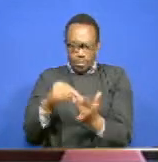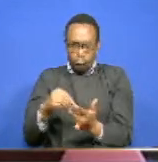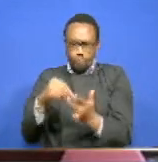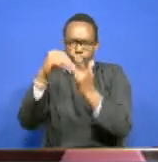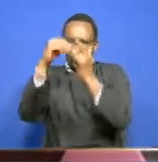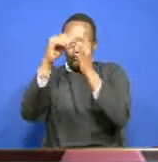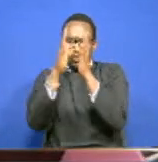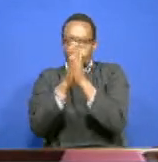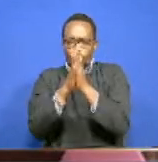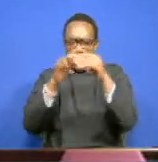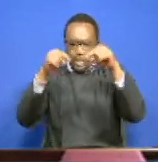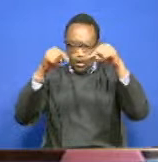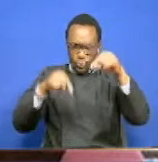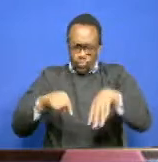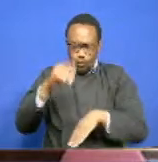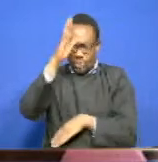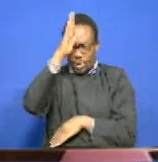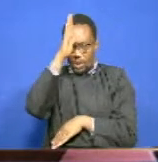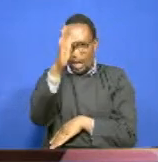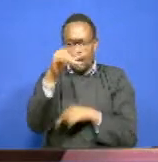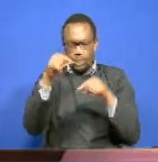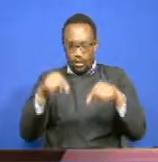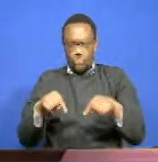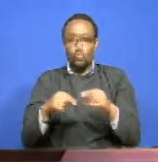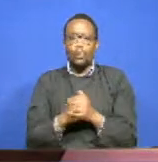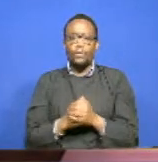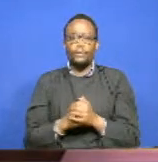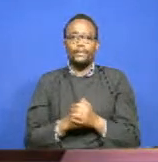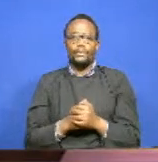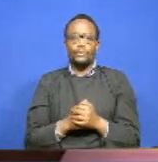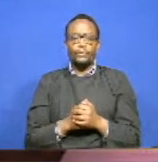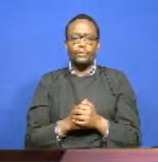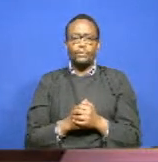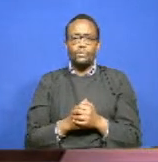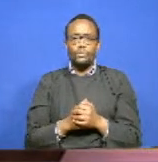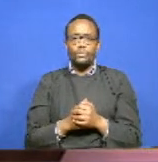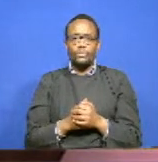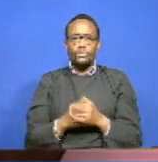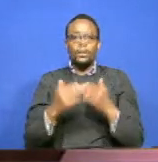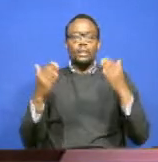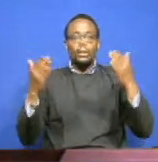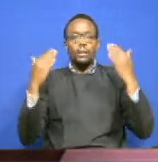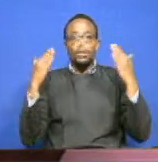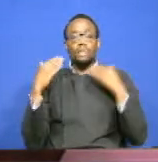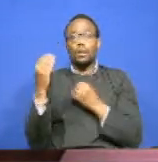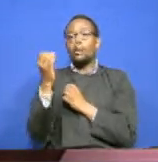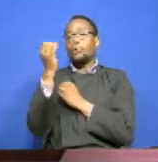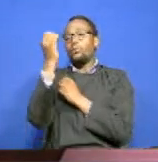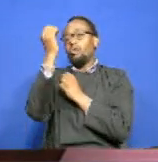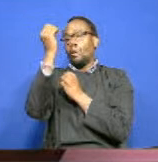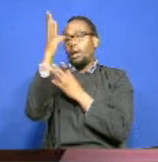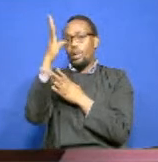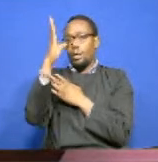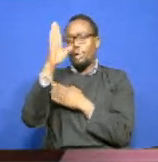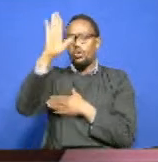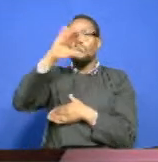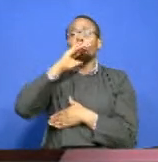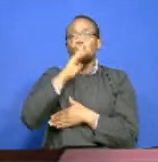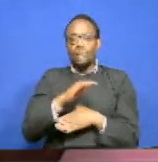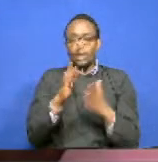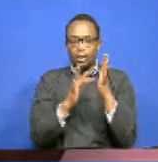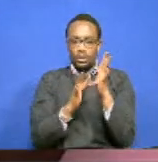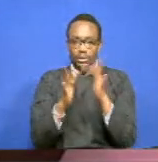the collect for the Sunday next before Advent. Eternal Father, whose Son